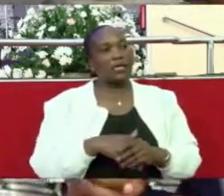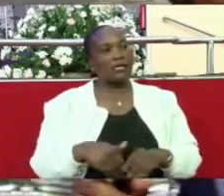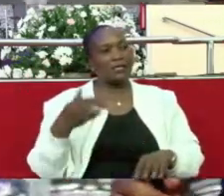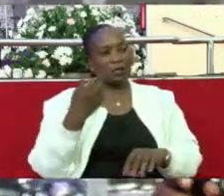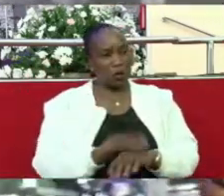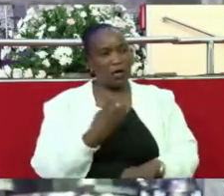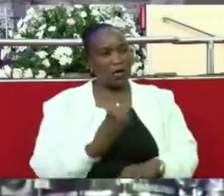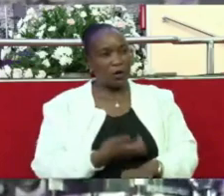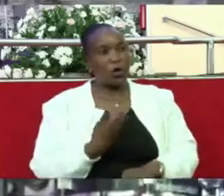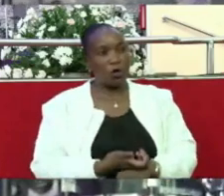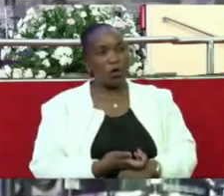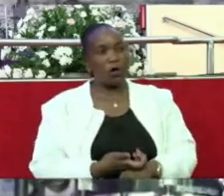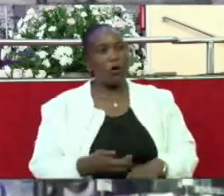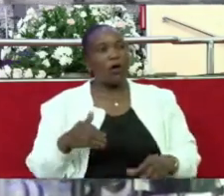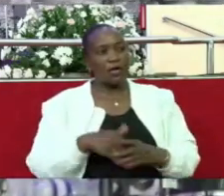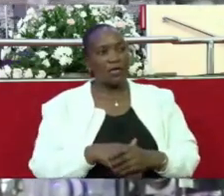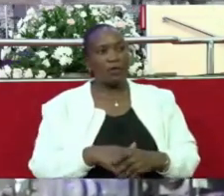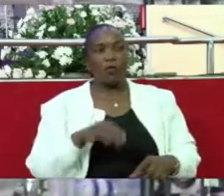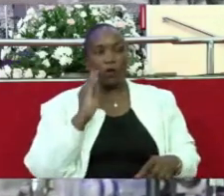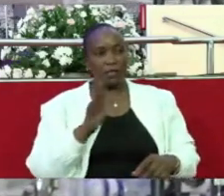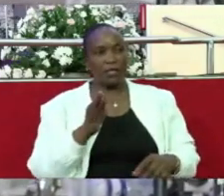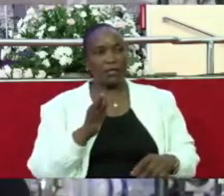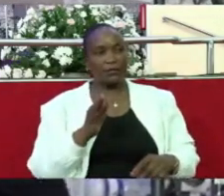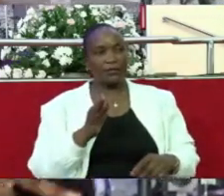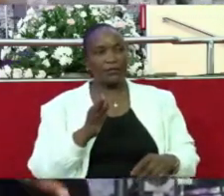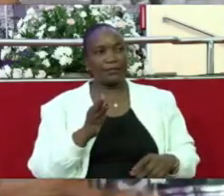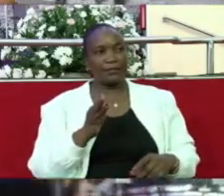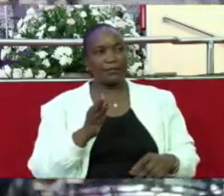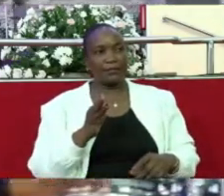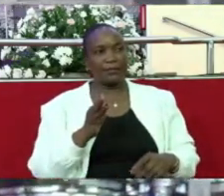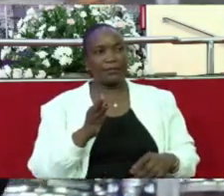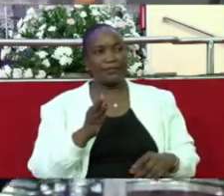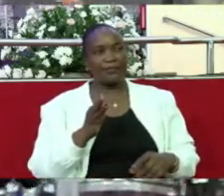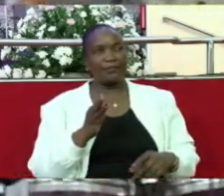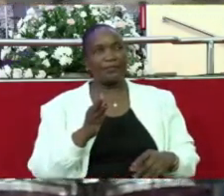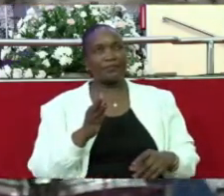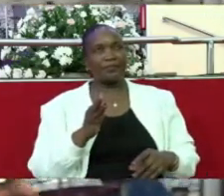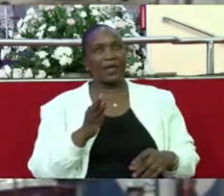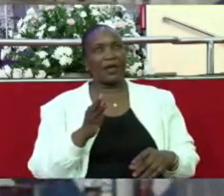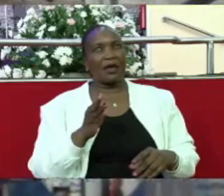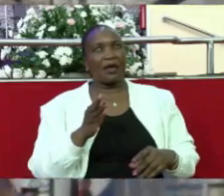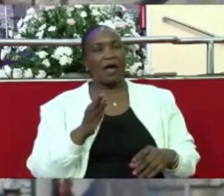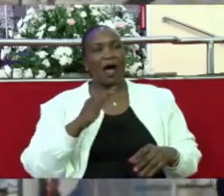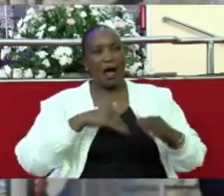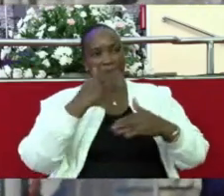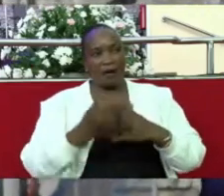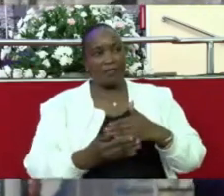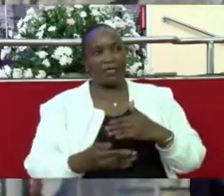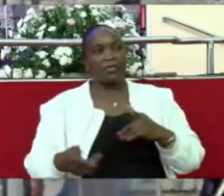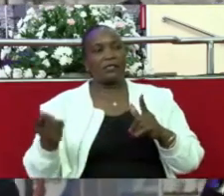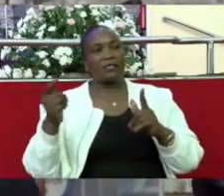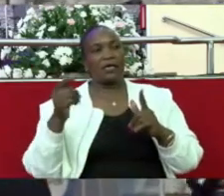coarse, after many days, that water tends to soften, to make the stone soft.